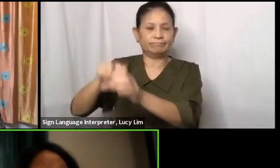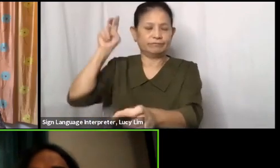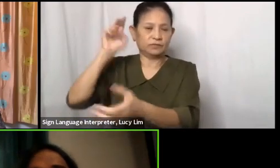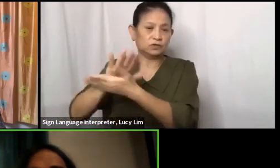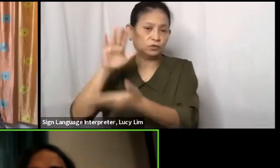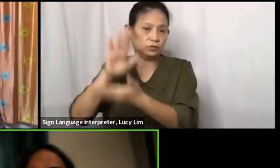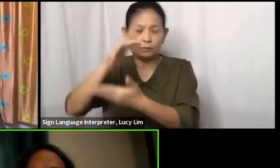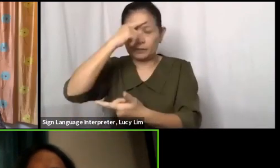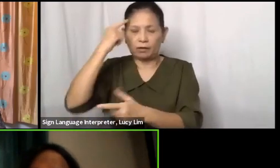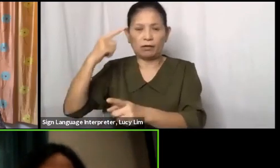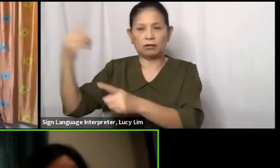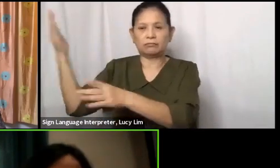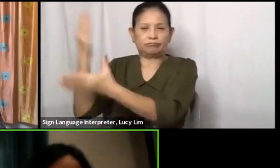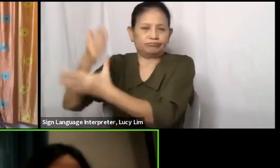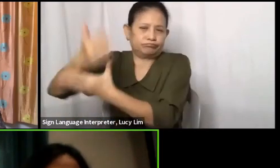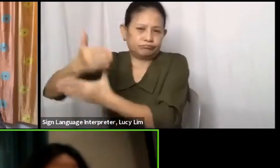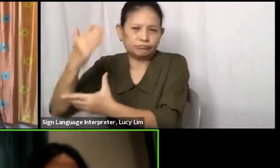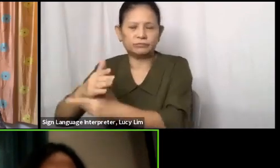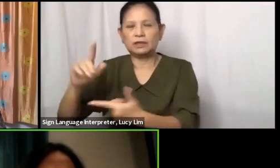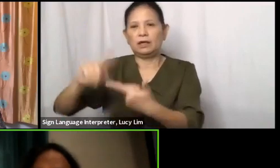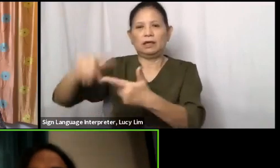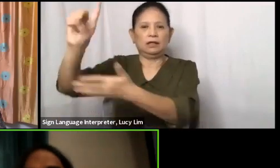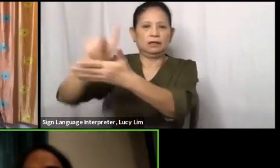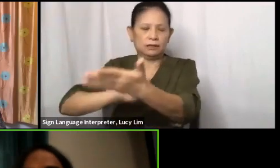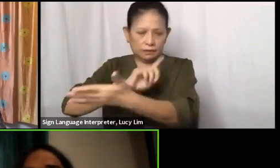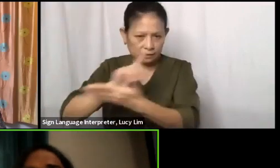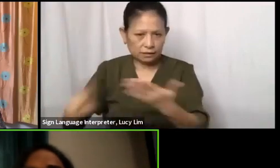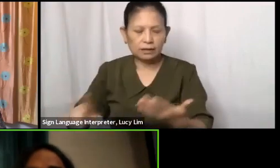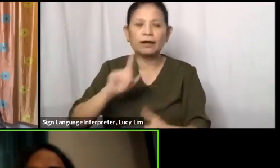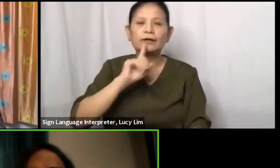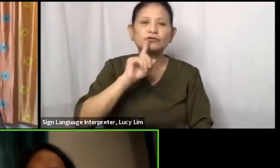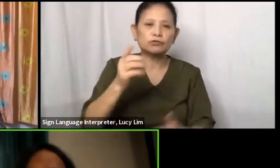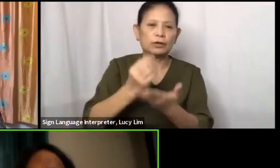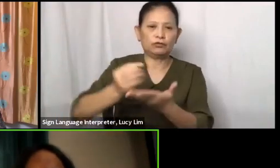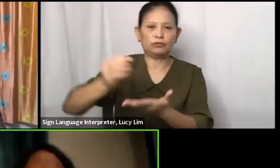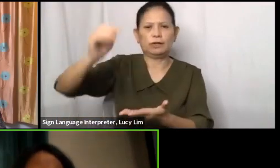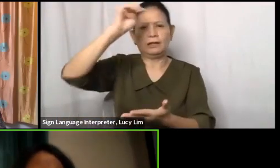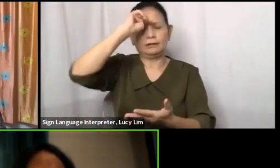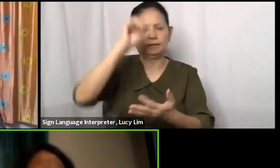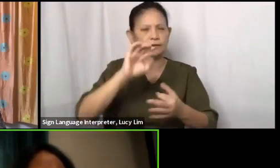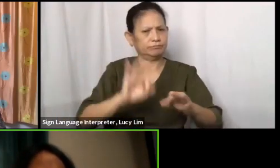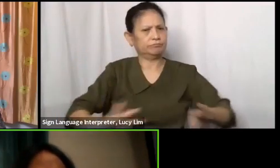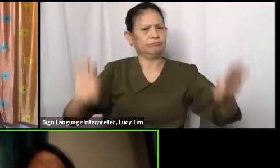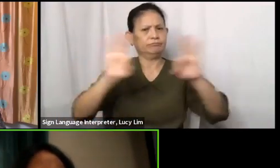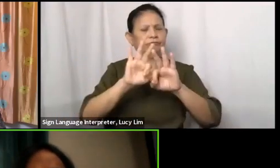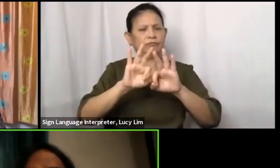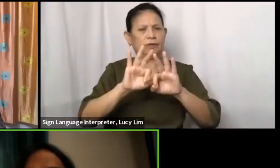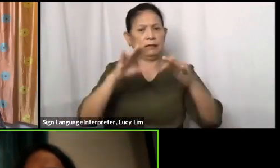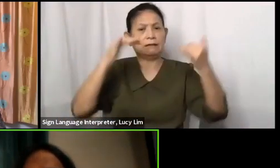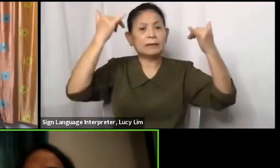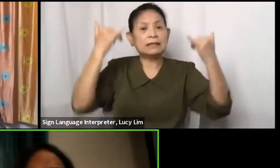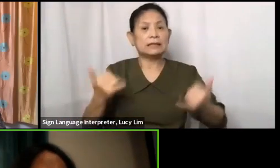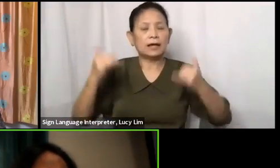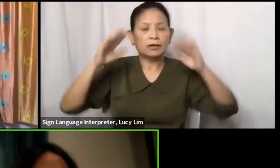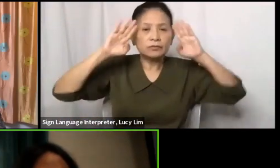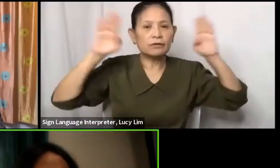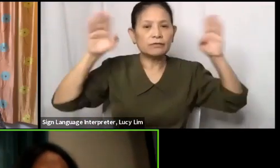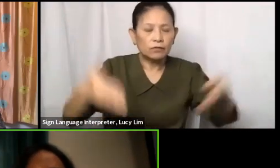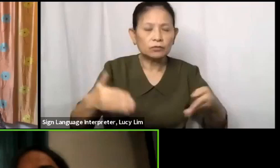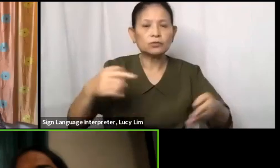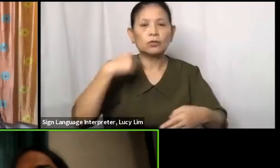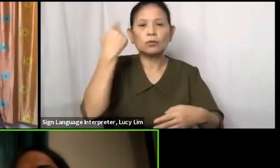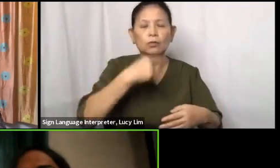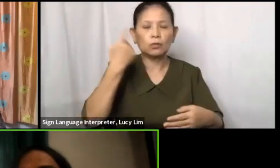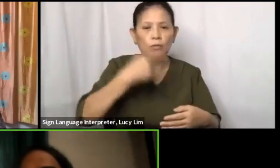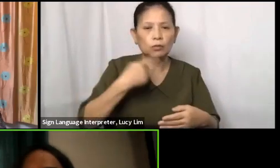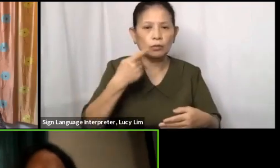basically. And education, yes, plays a very important role. So right now we are focusing that those who are teenagers